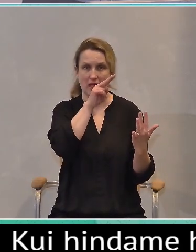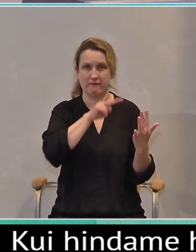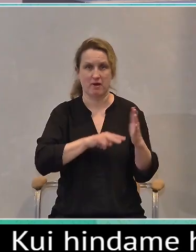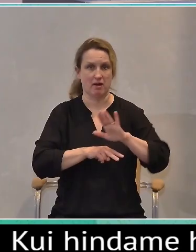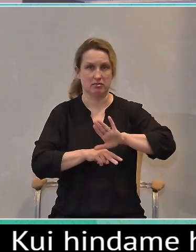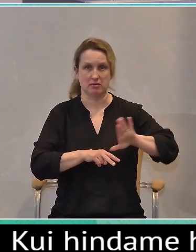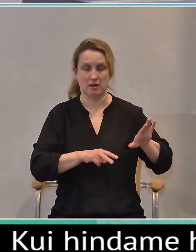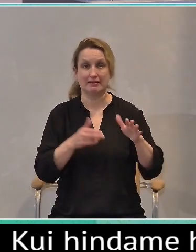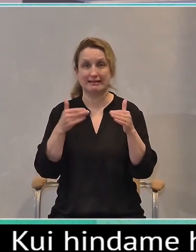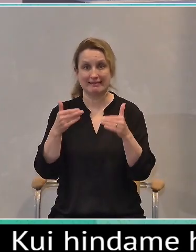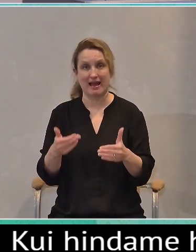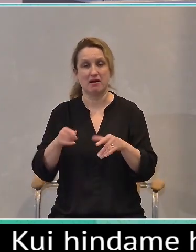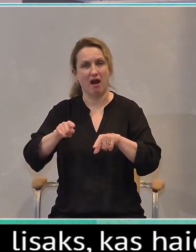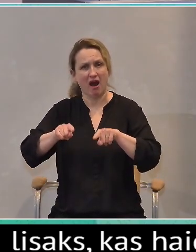efficacious?